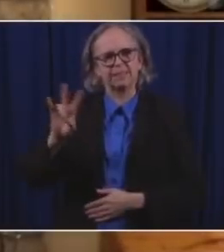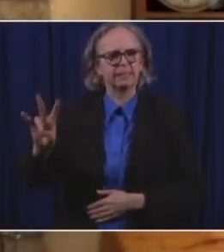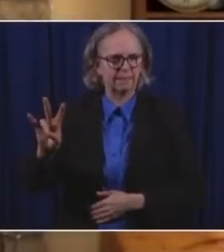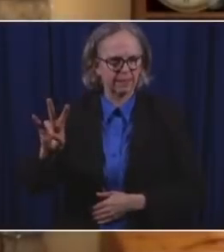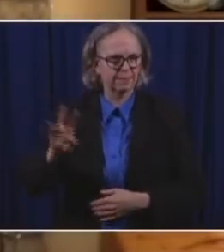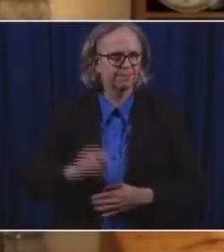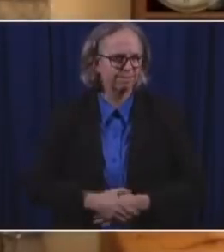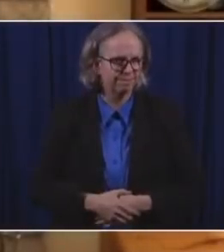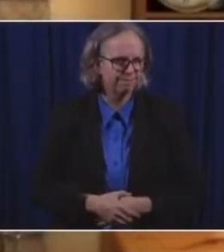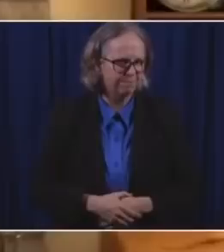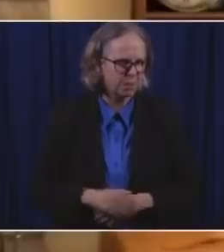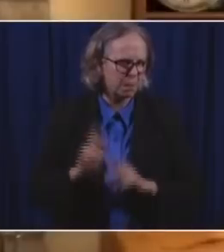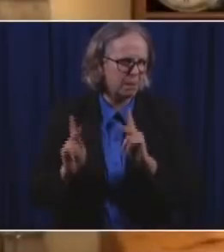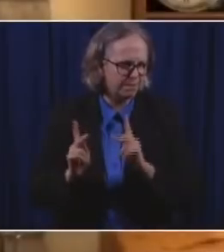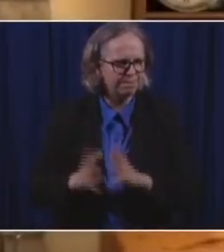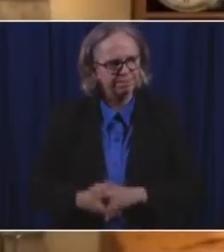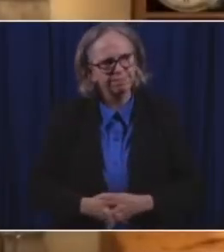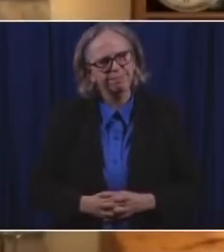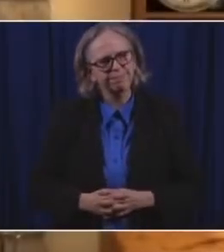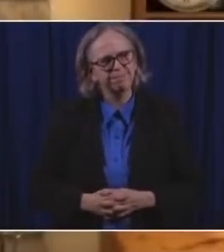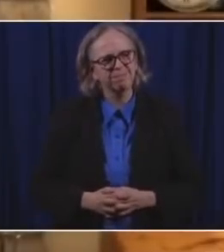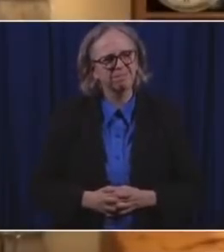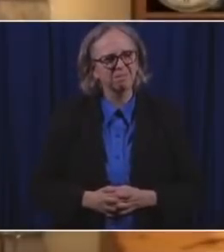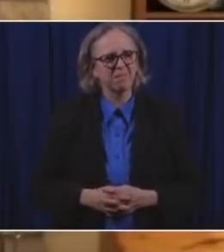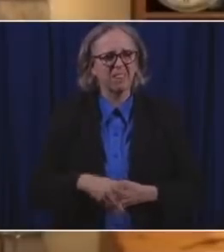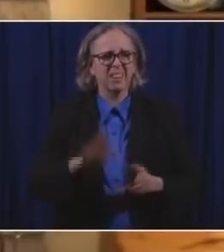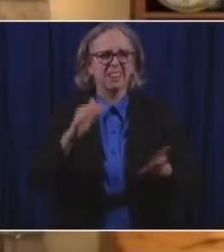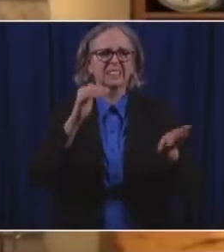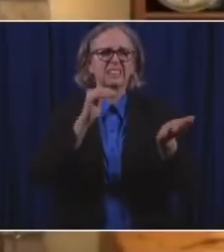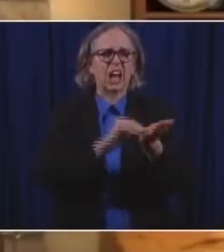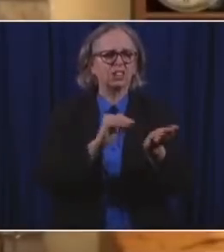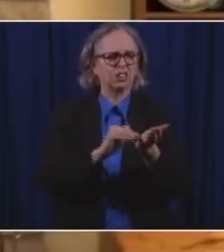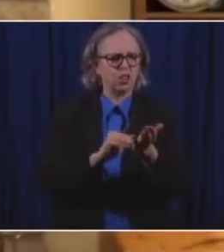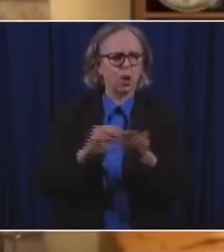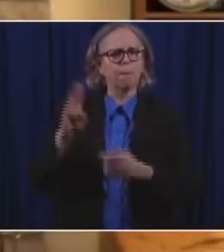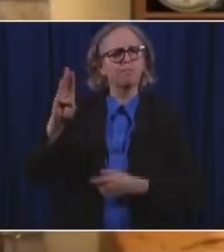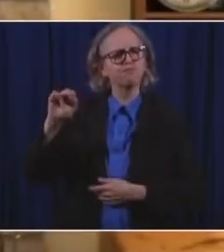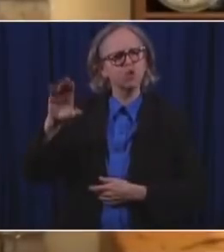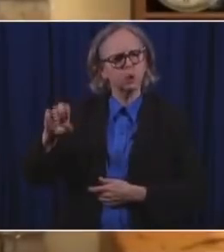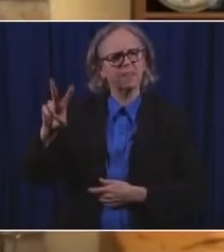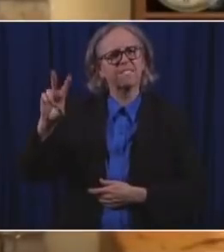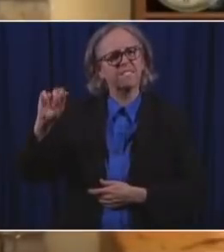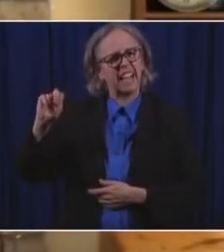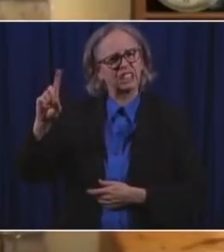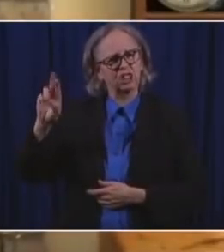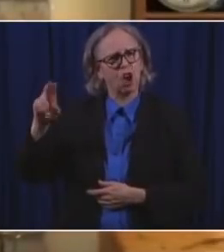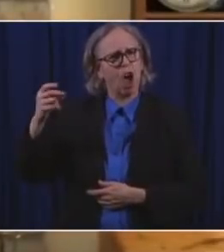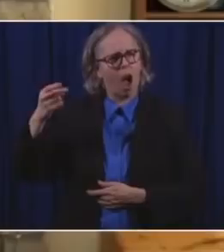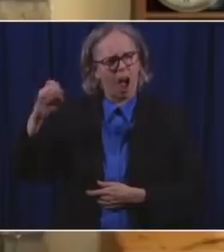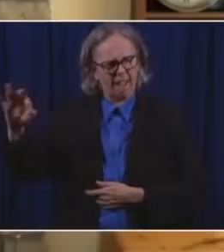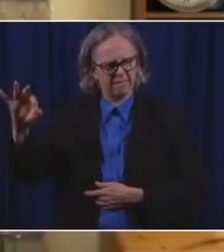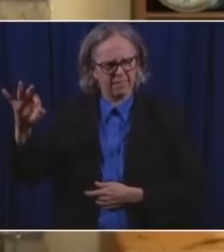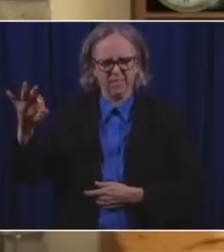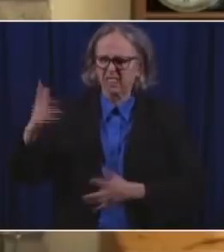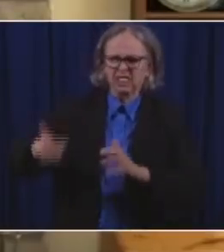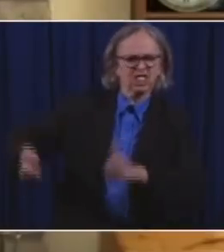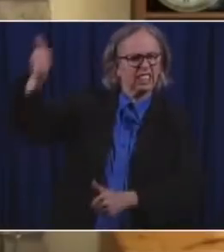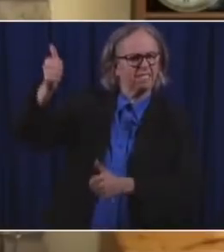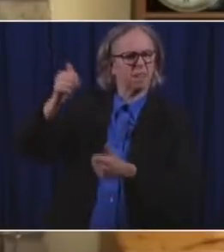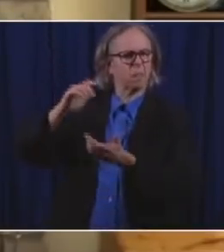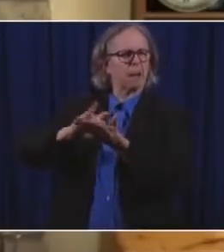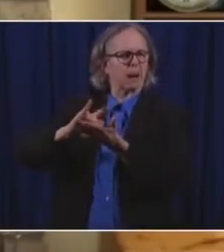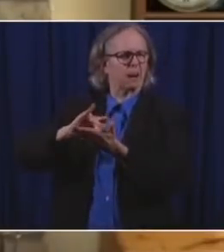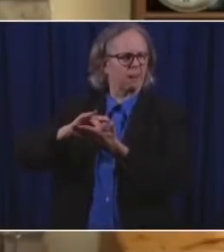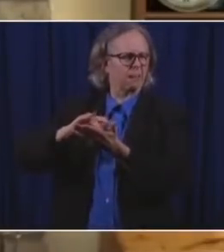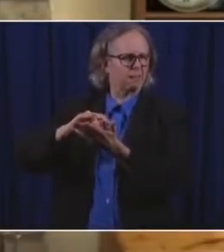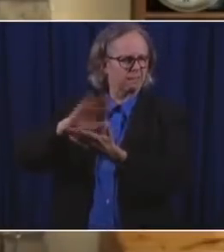We'll now go to Dr. Bruce Vanderhoff, our Chief Medical Officer at the Health Department. Bruce, thank you for joining us.